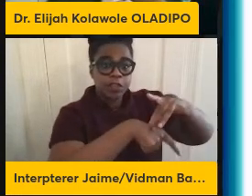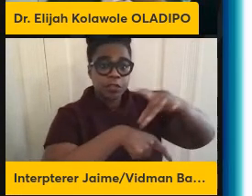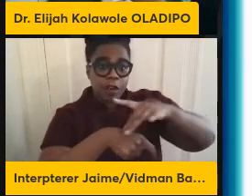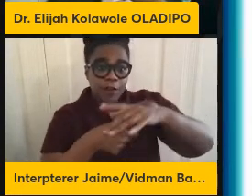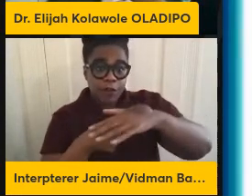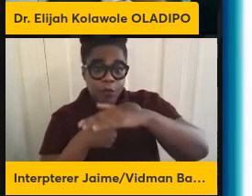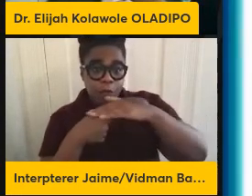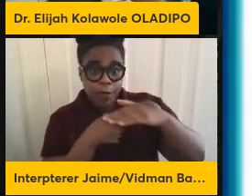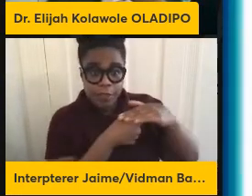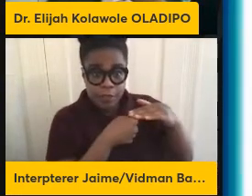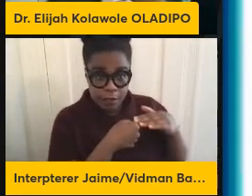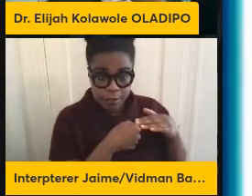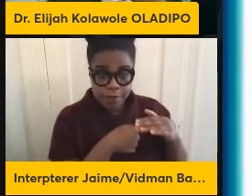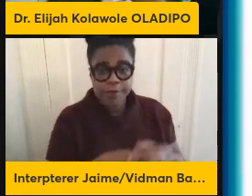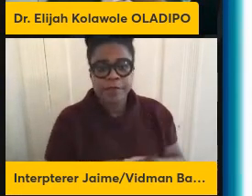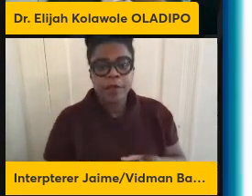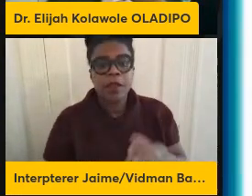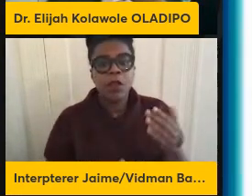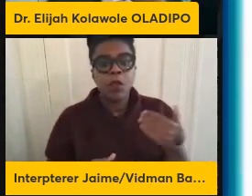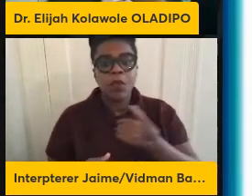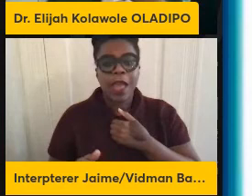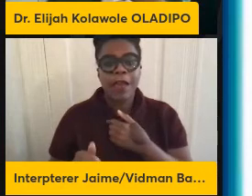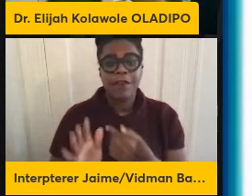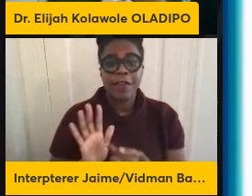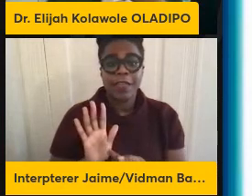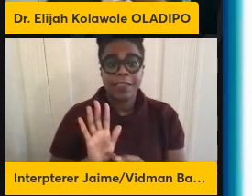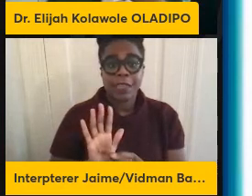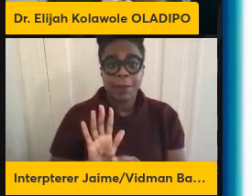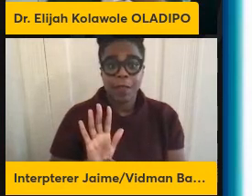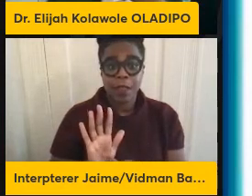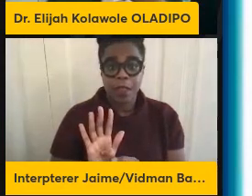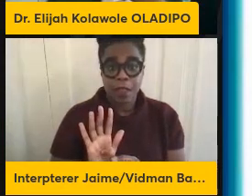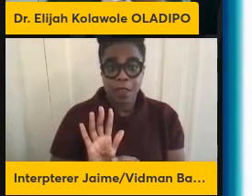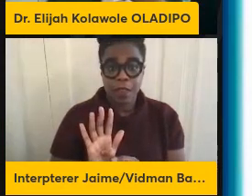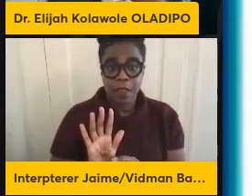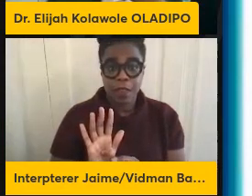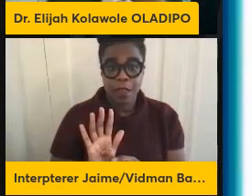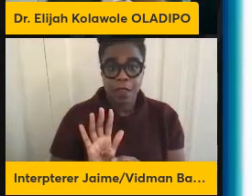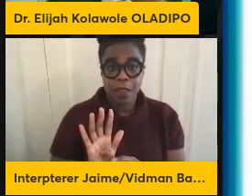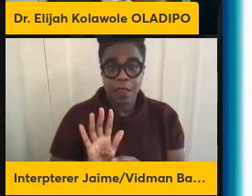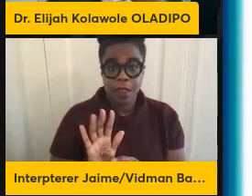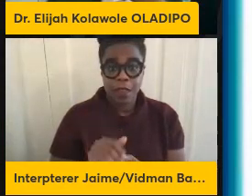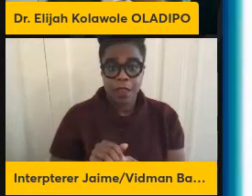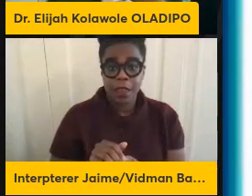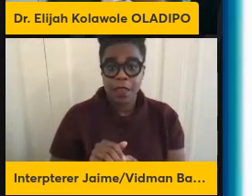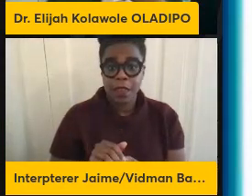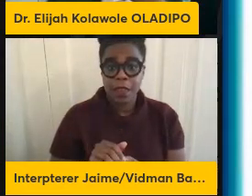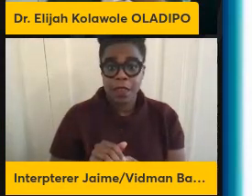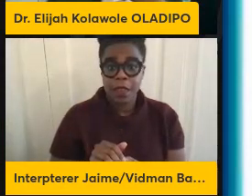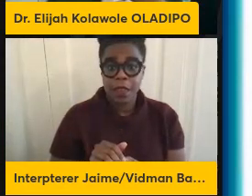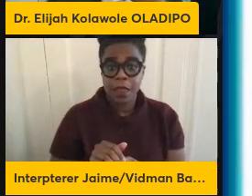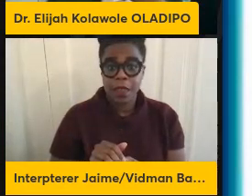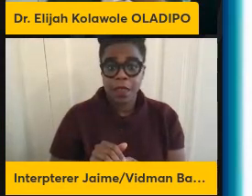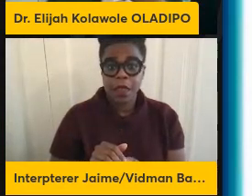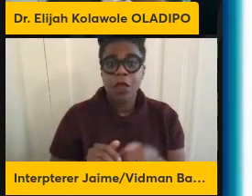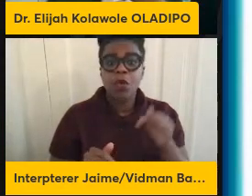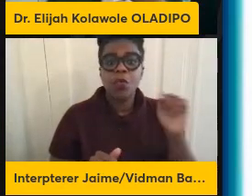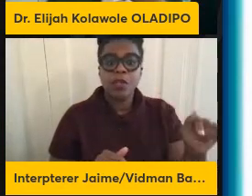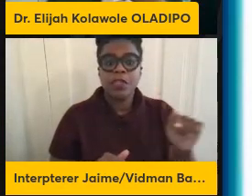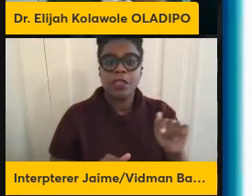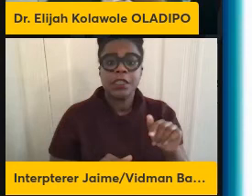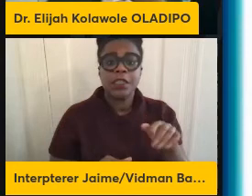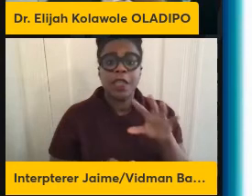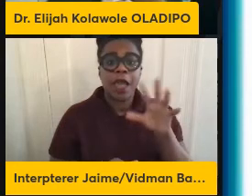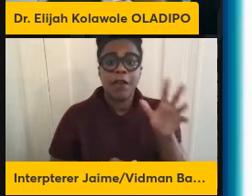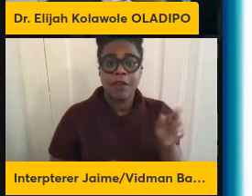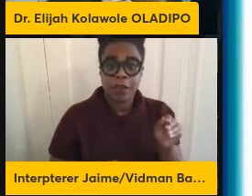we have an example of rotavirus vaccine's efficacy, which is considerably lower in Africa as compared to Europe